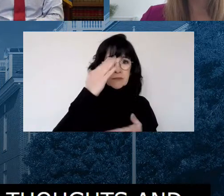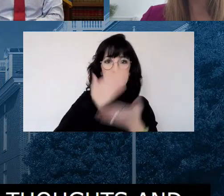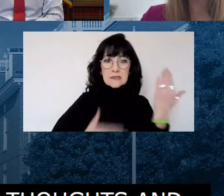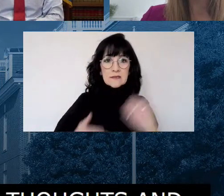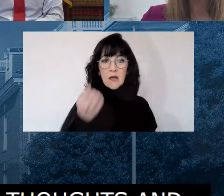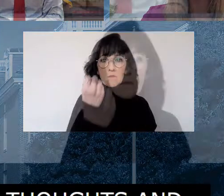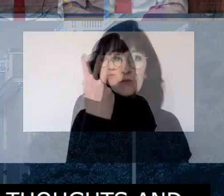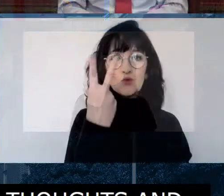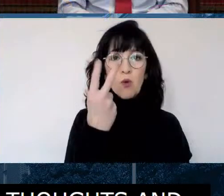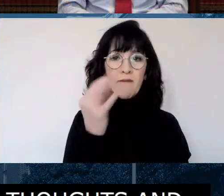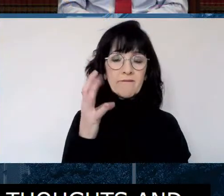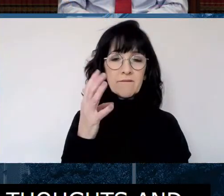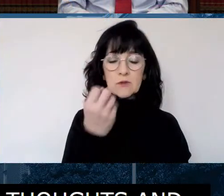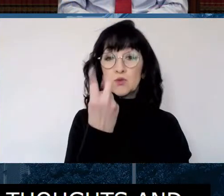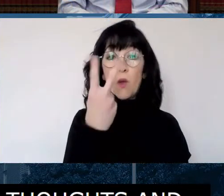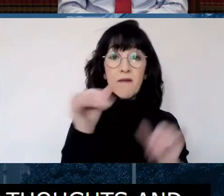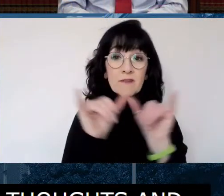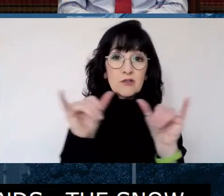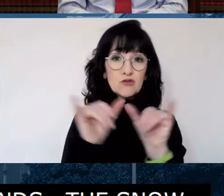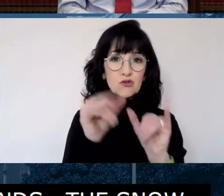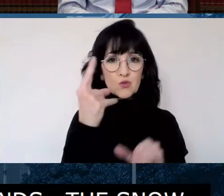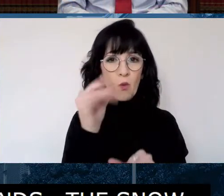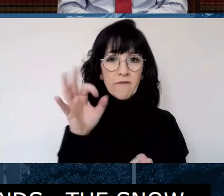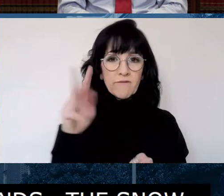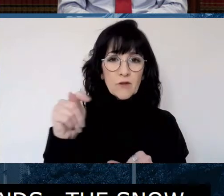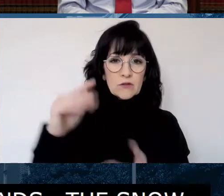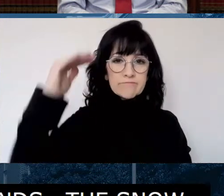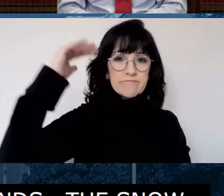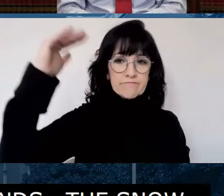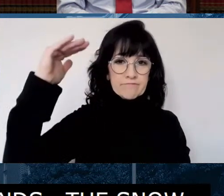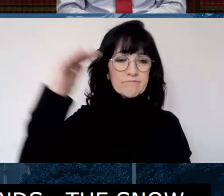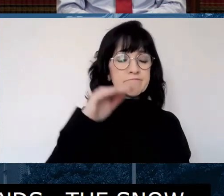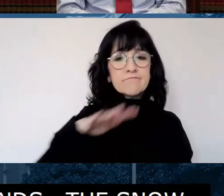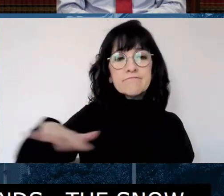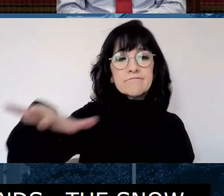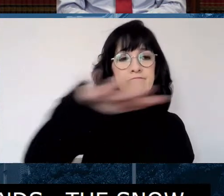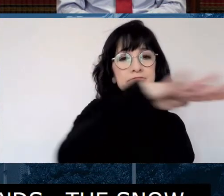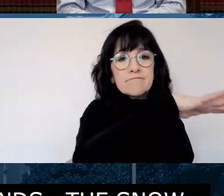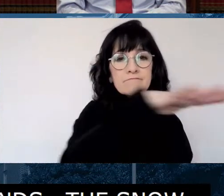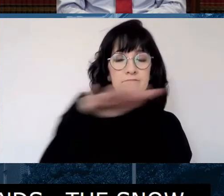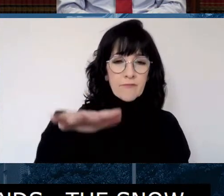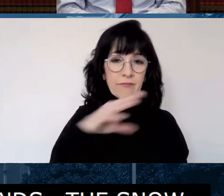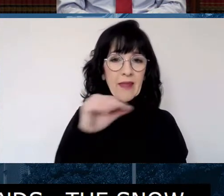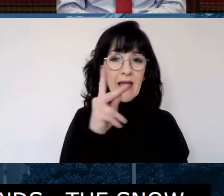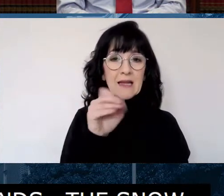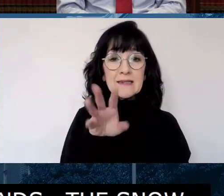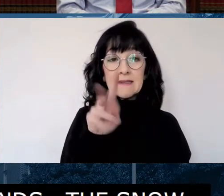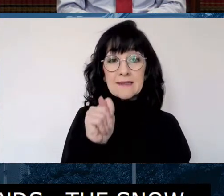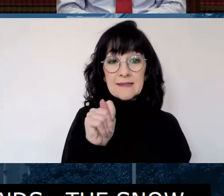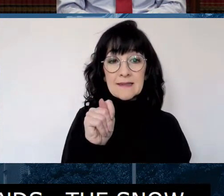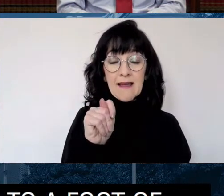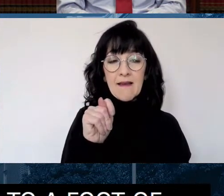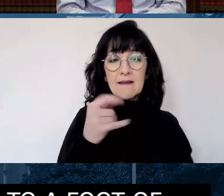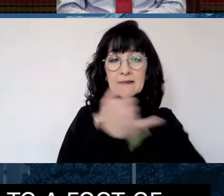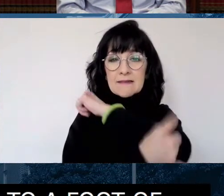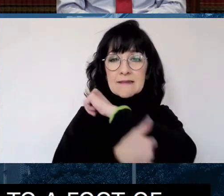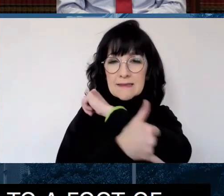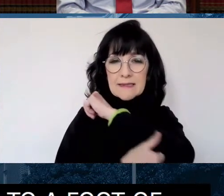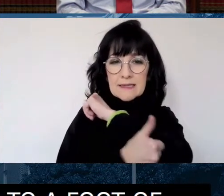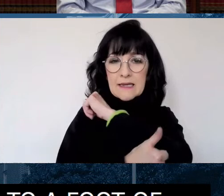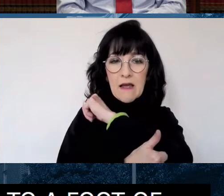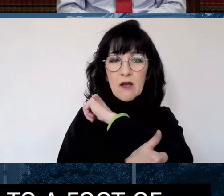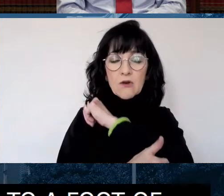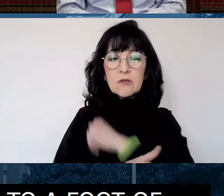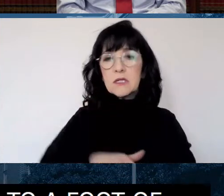across Sussex County. Similar amounts, but less in Kent County, and not a lot up